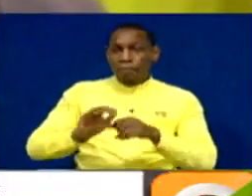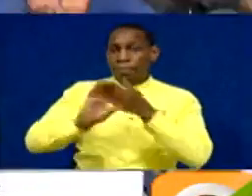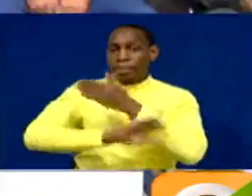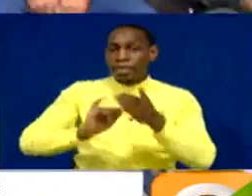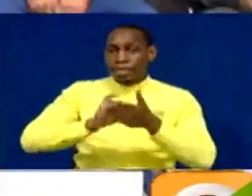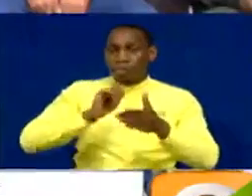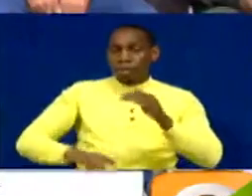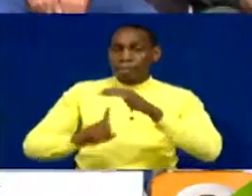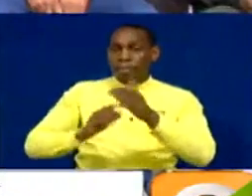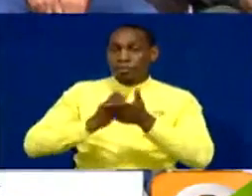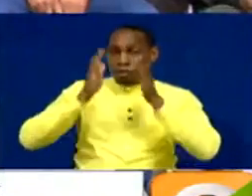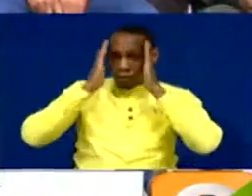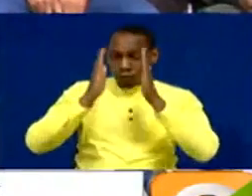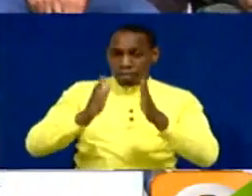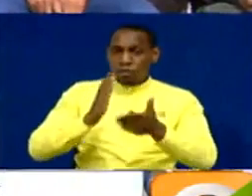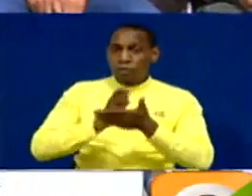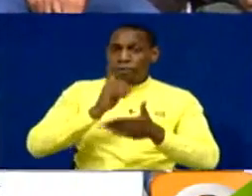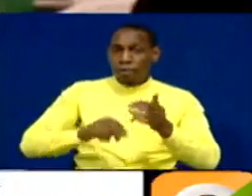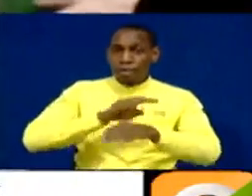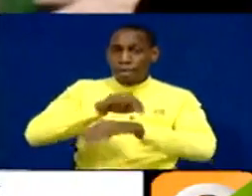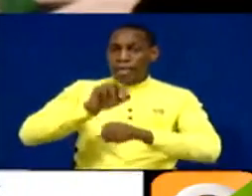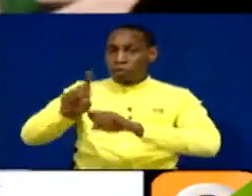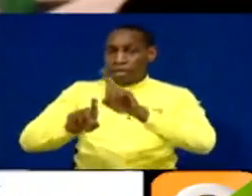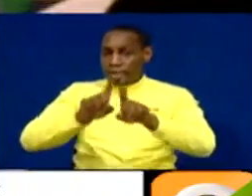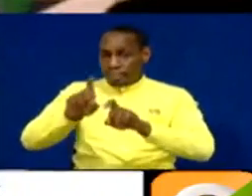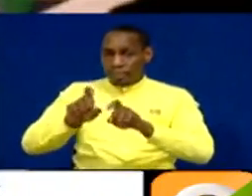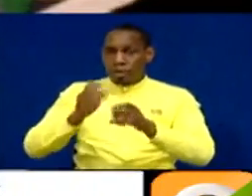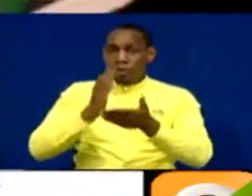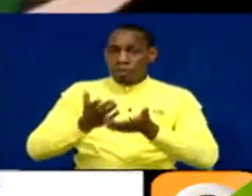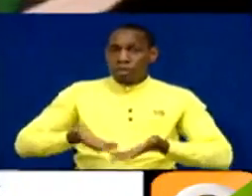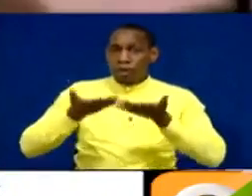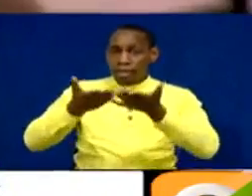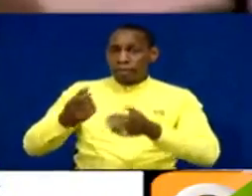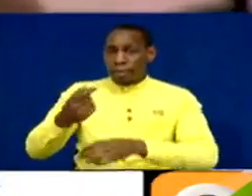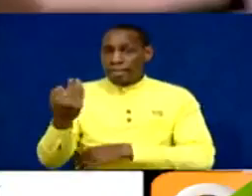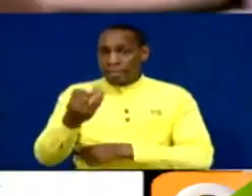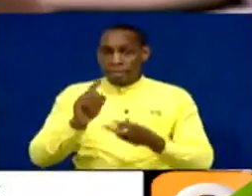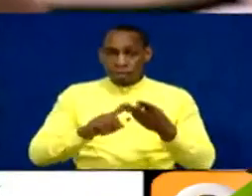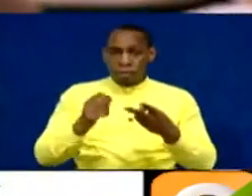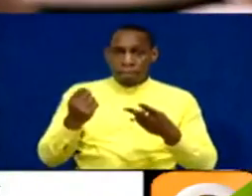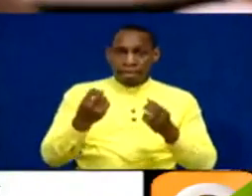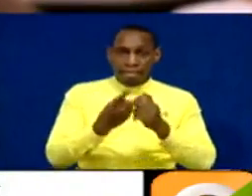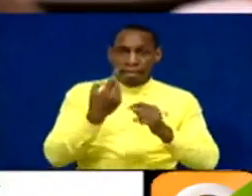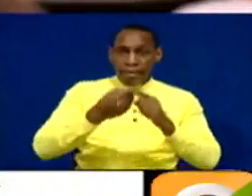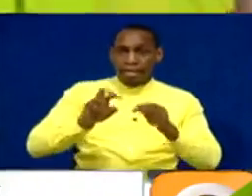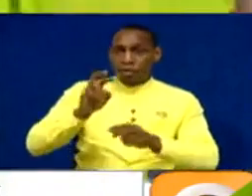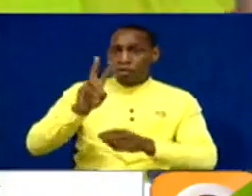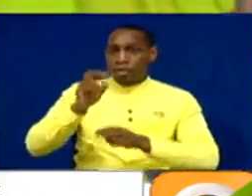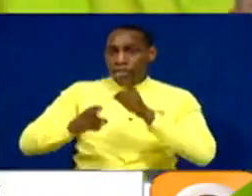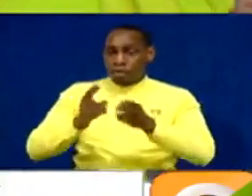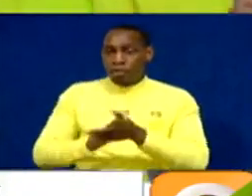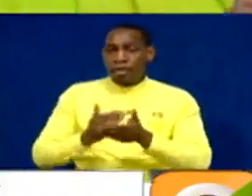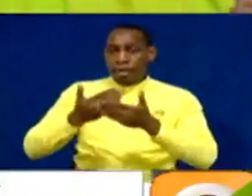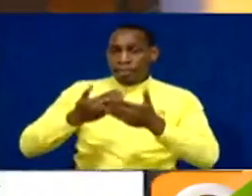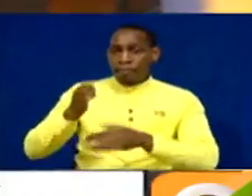the country of his ministry's commitment in ensuring the national examinations will be administered in March and December of 2022.